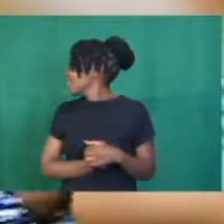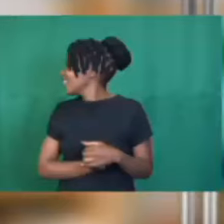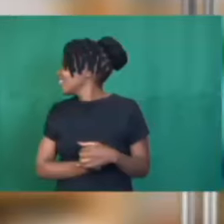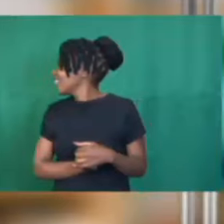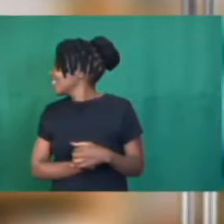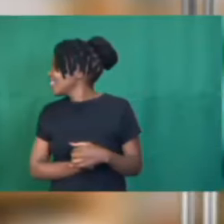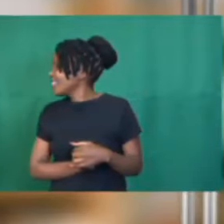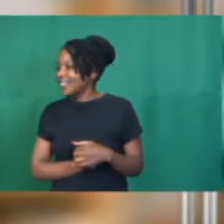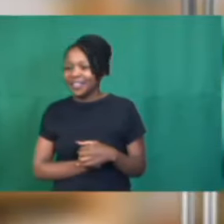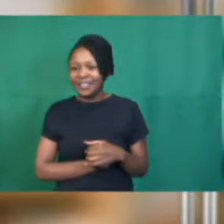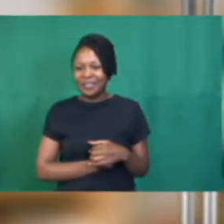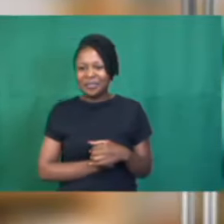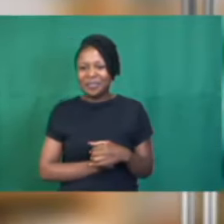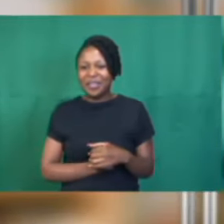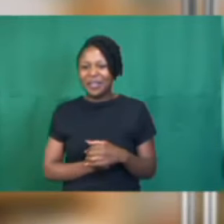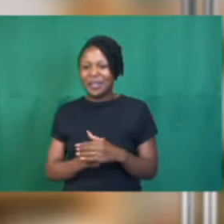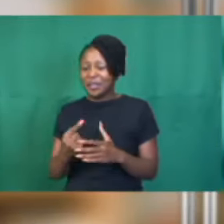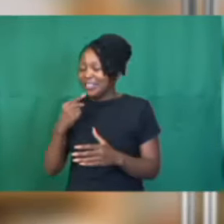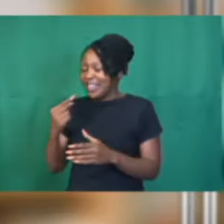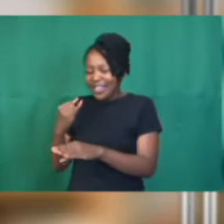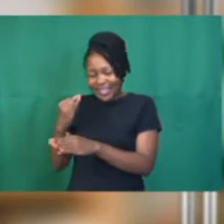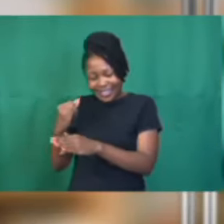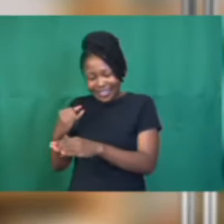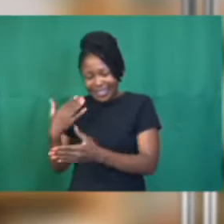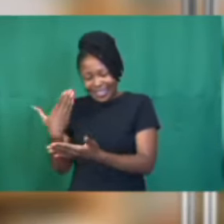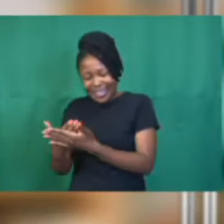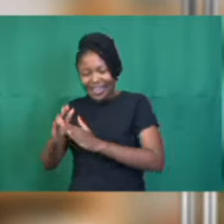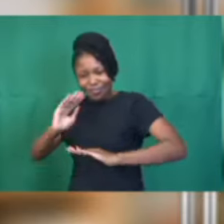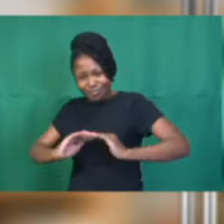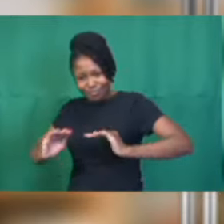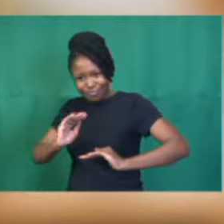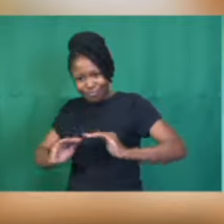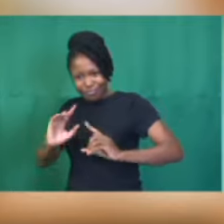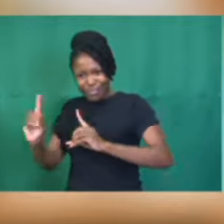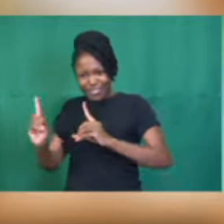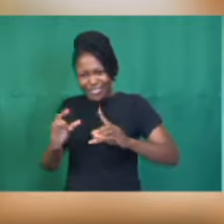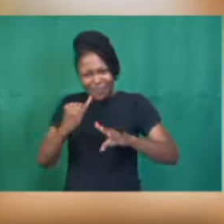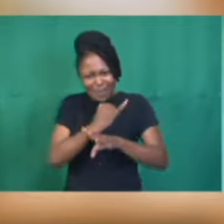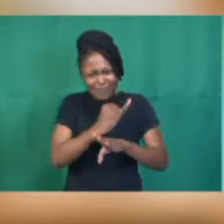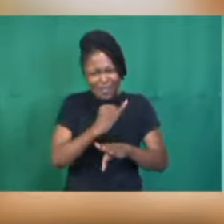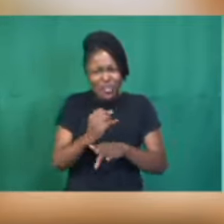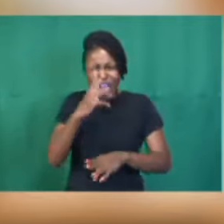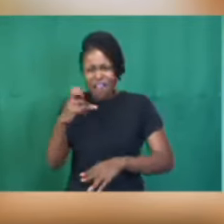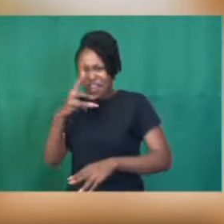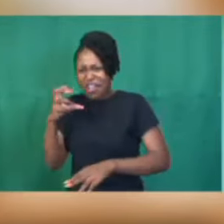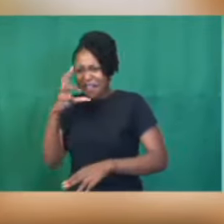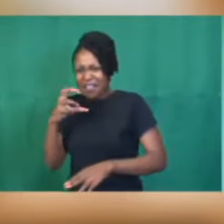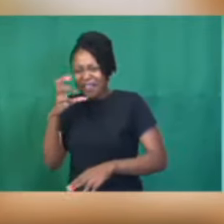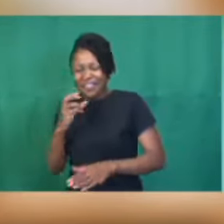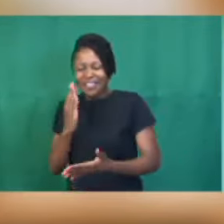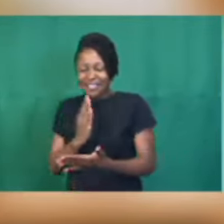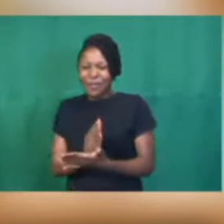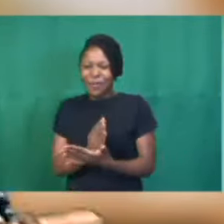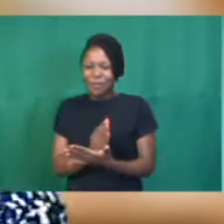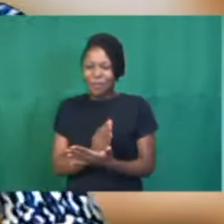to say that. Thank you. Tell you that you're going a bit too fast. In fact, it is the description that I have here. I